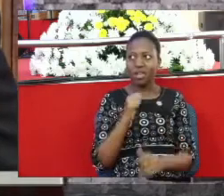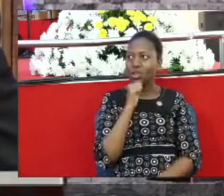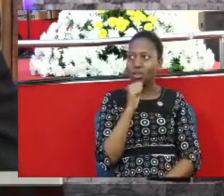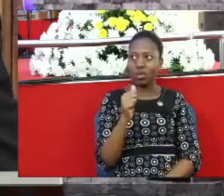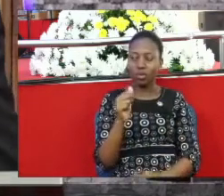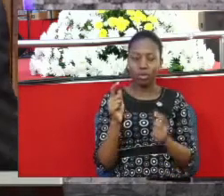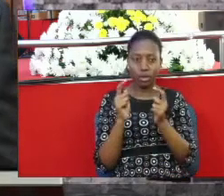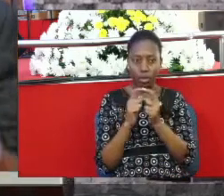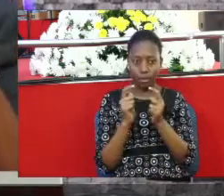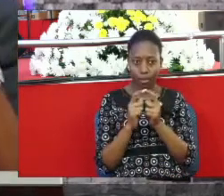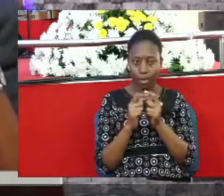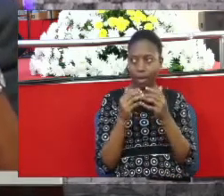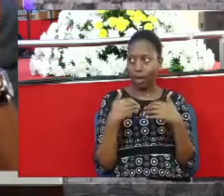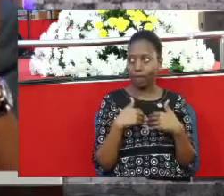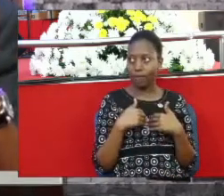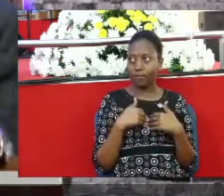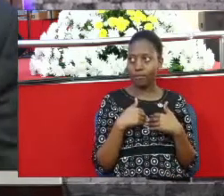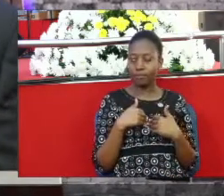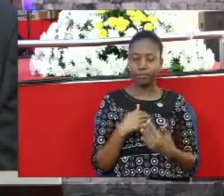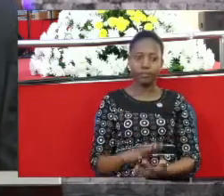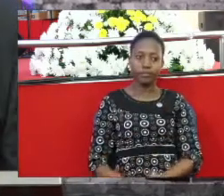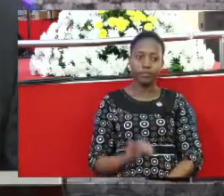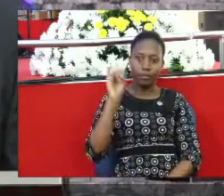requested. Jabez's attitude.